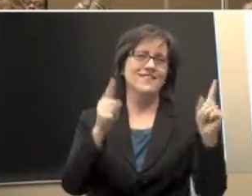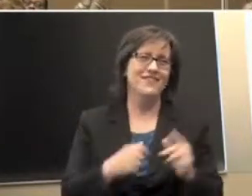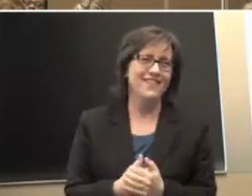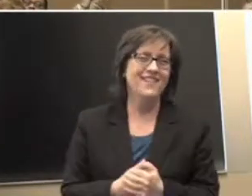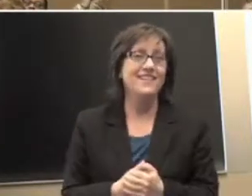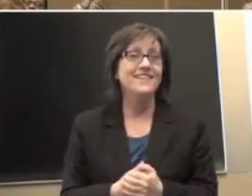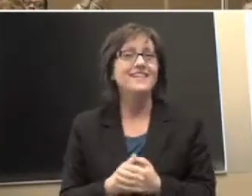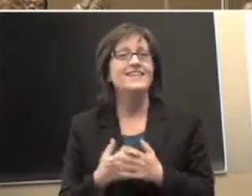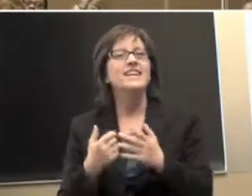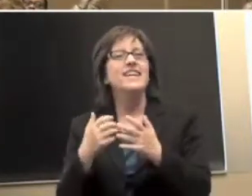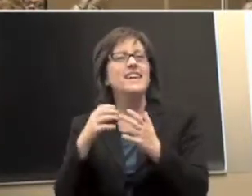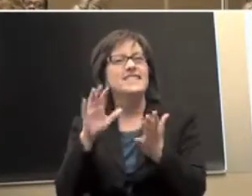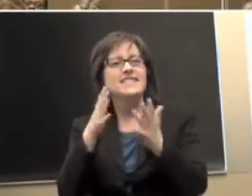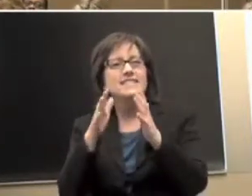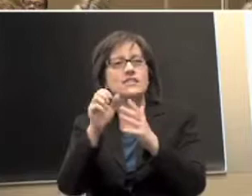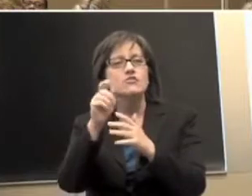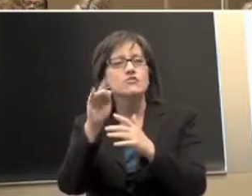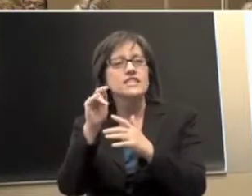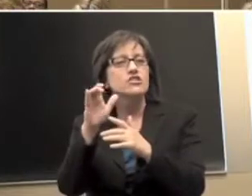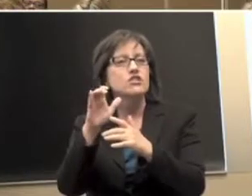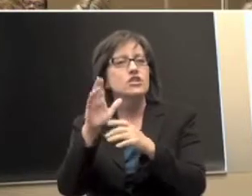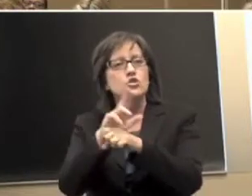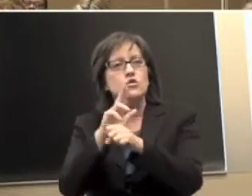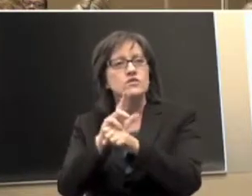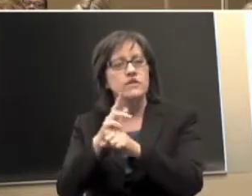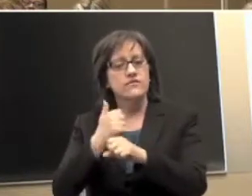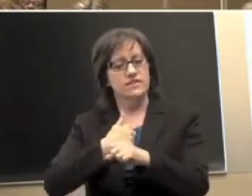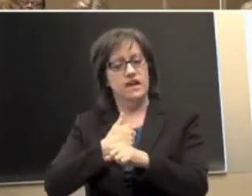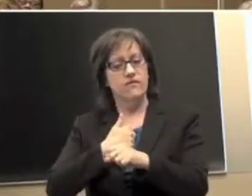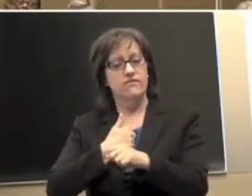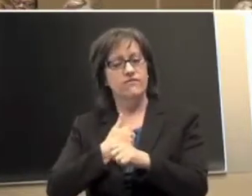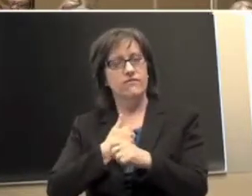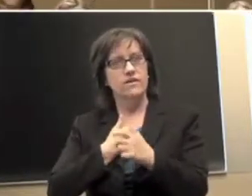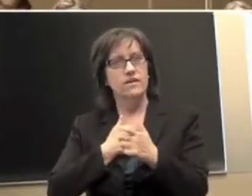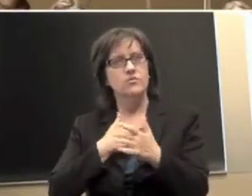that, that strategic use of self. I know I've used this term before. I think